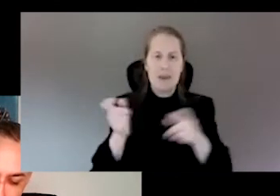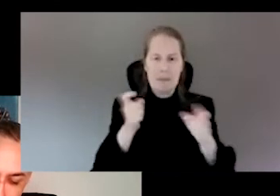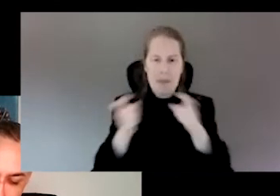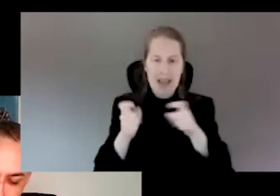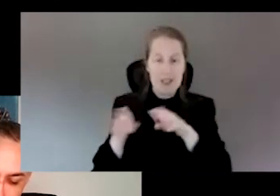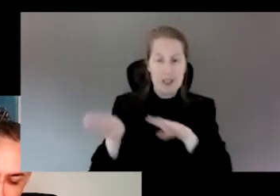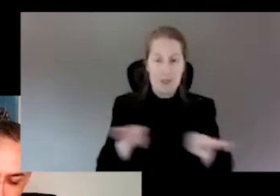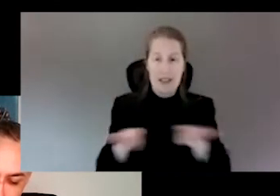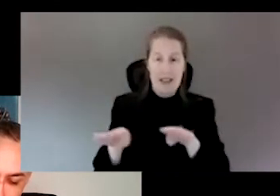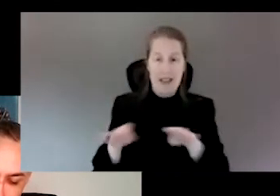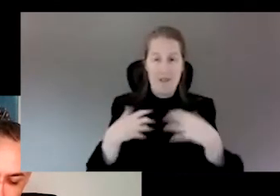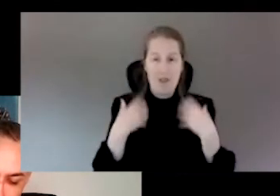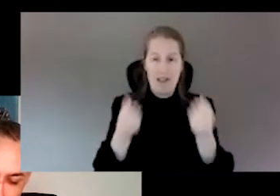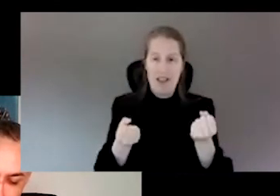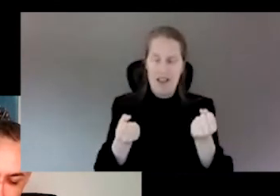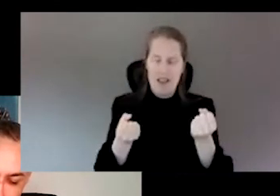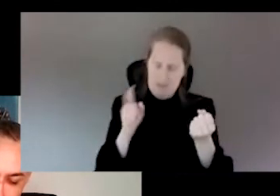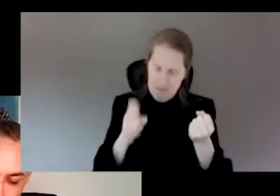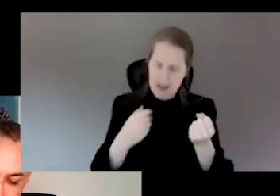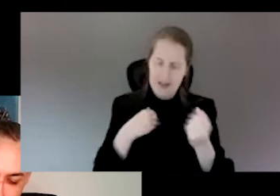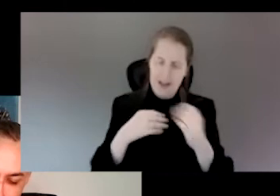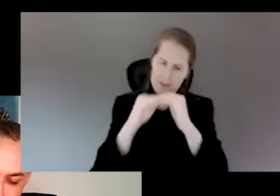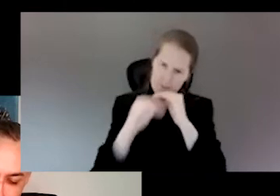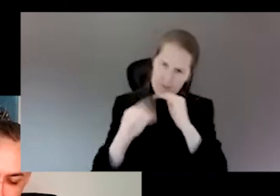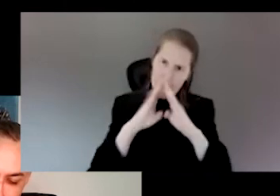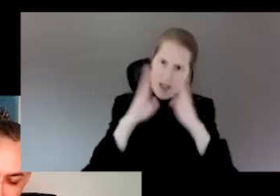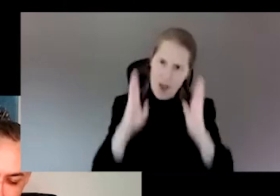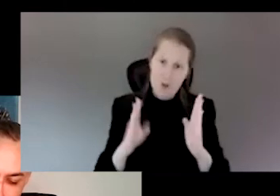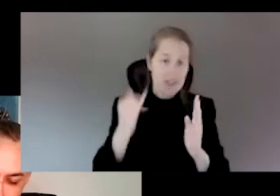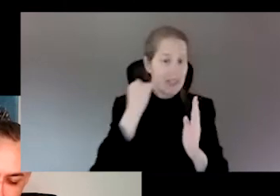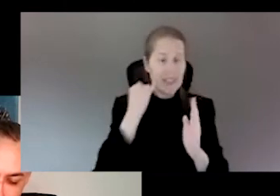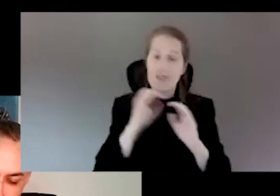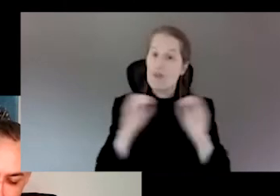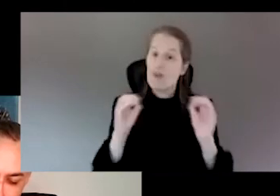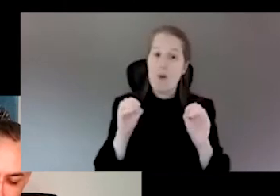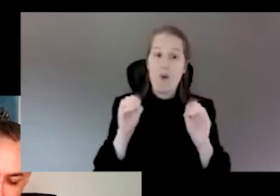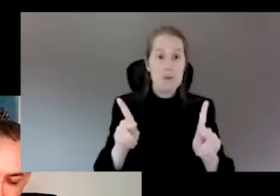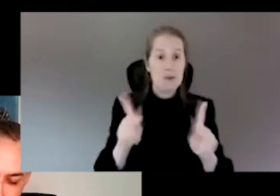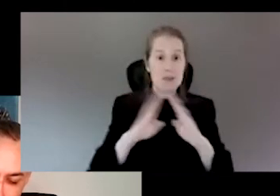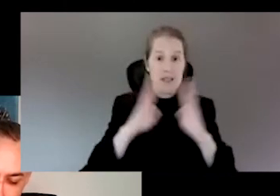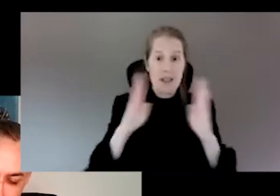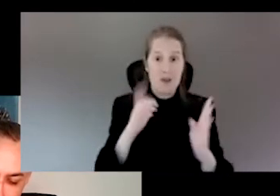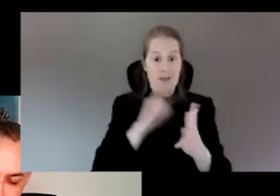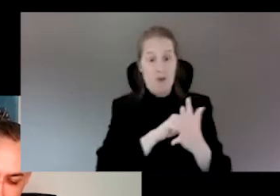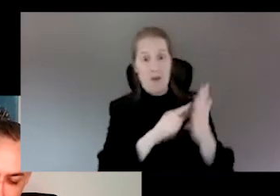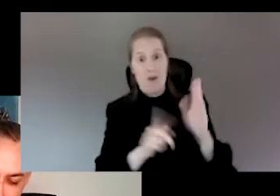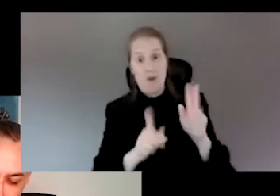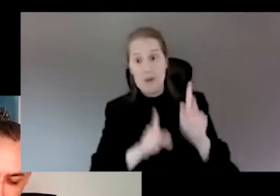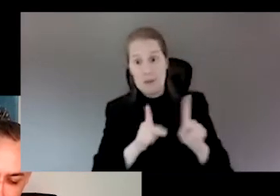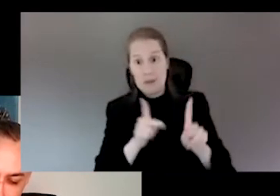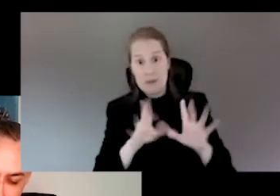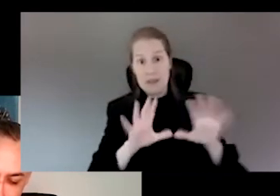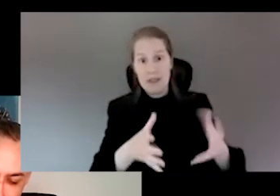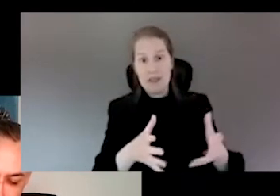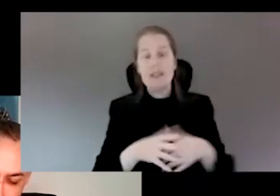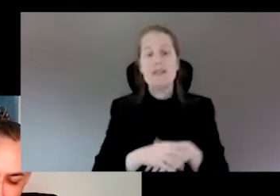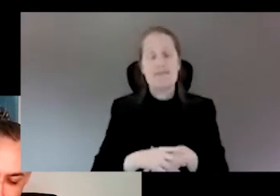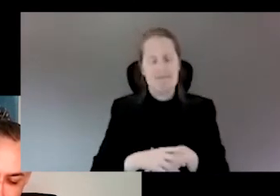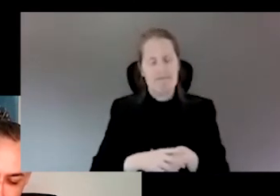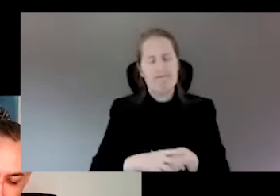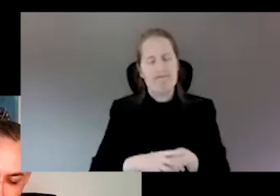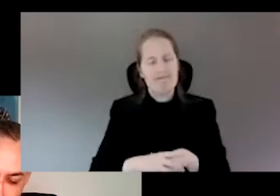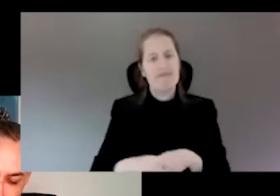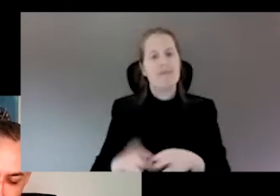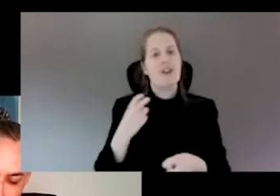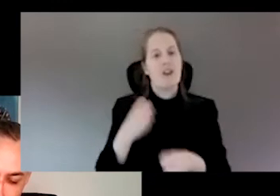health. And if we do not have housing opportunities for those folks, well, it is quite difficult for them to get that